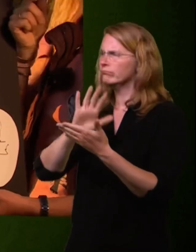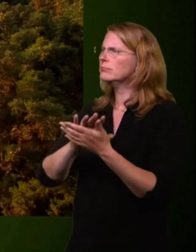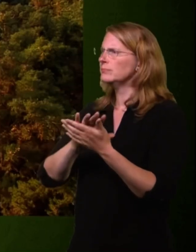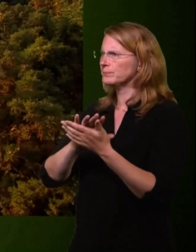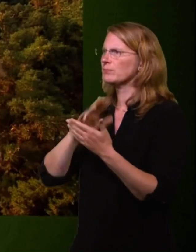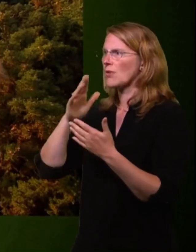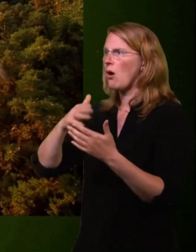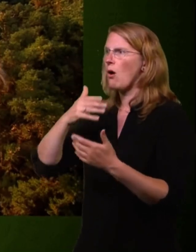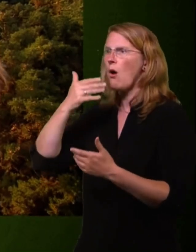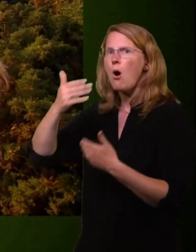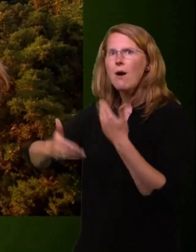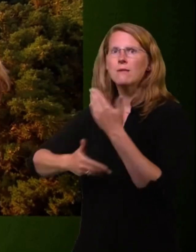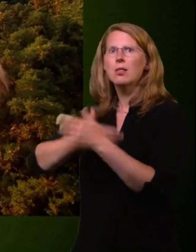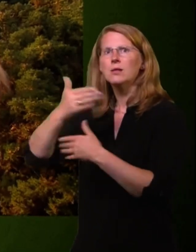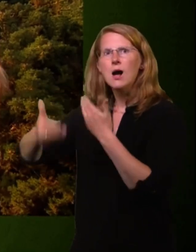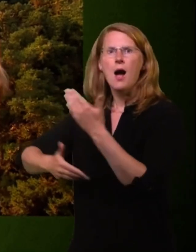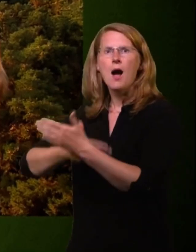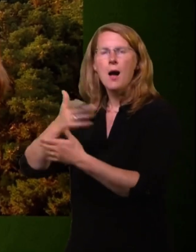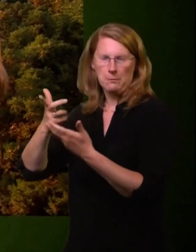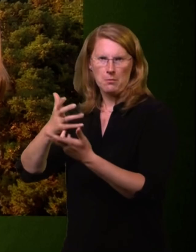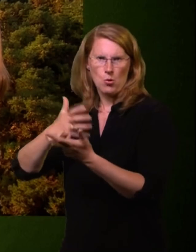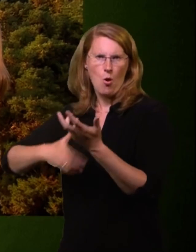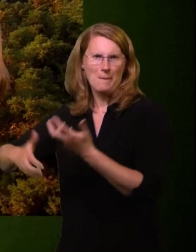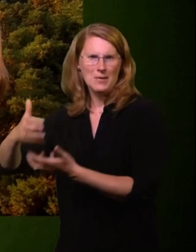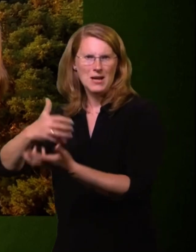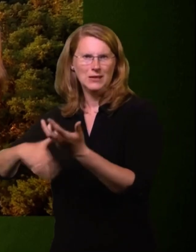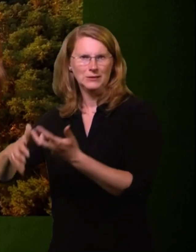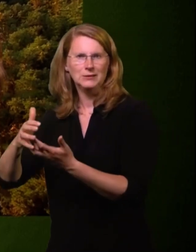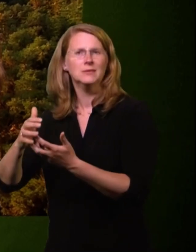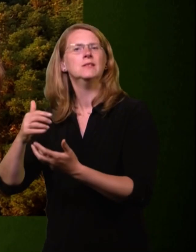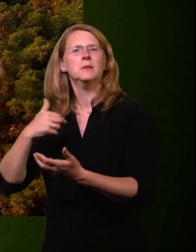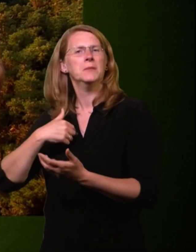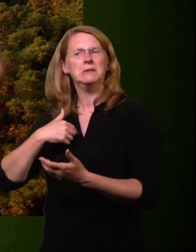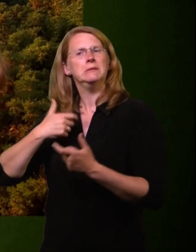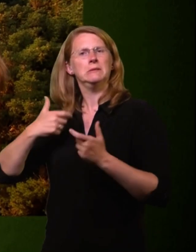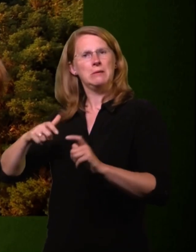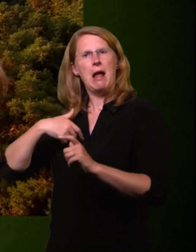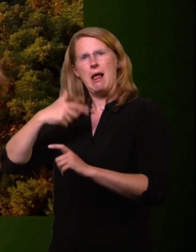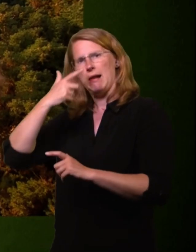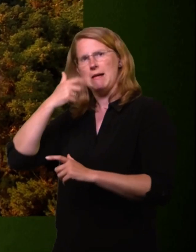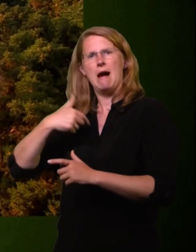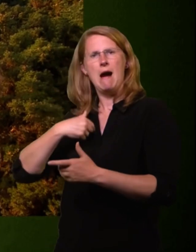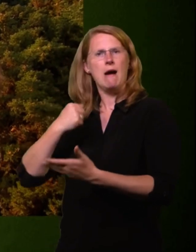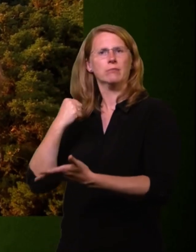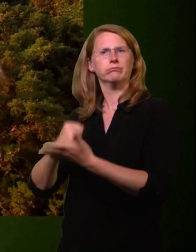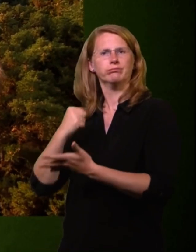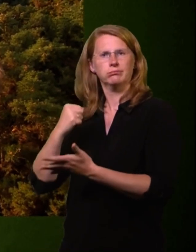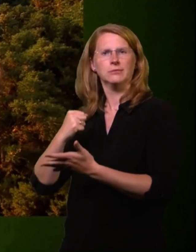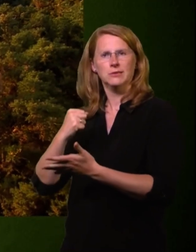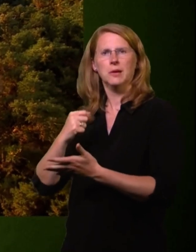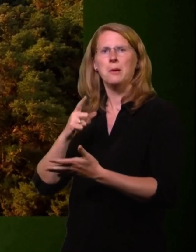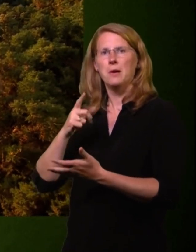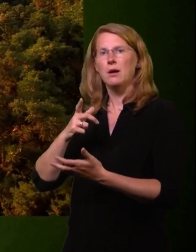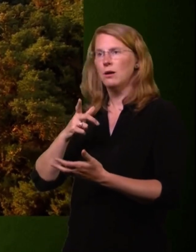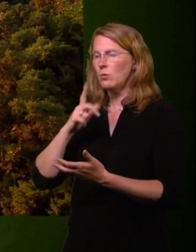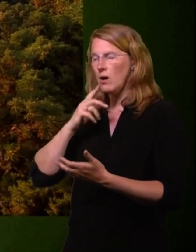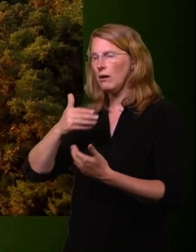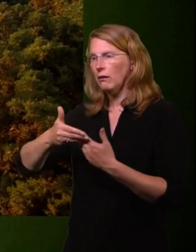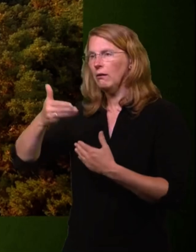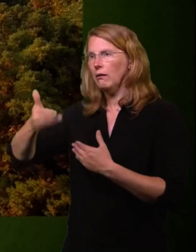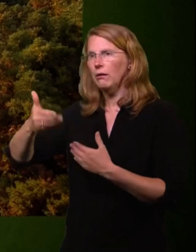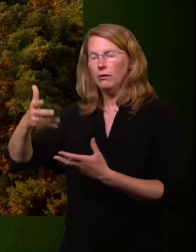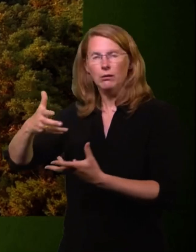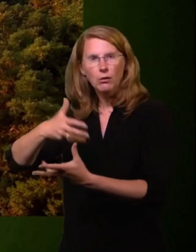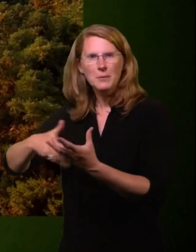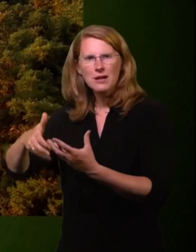more I reckon I can still do that signature. Yeah. Then it gets so complicated over time, it's